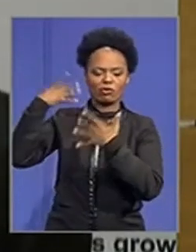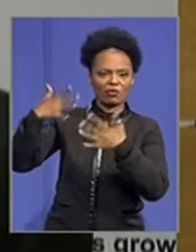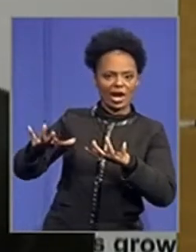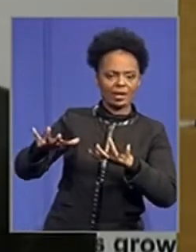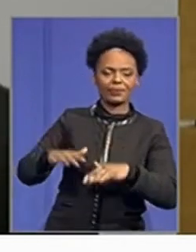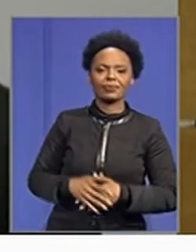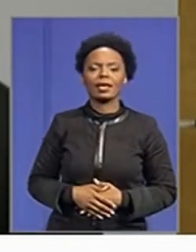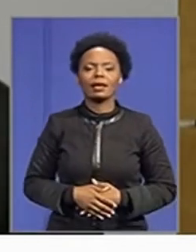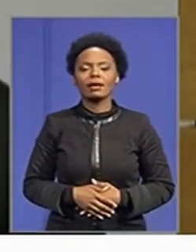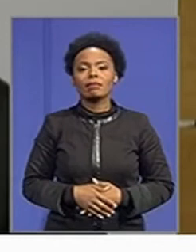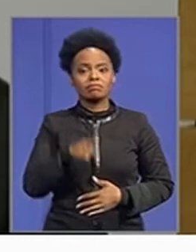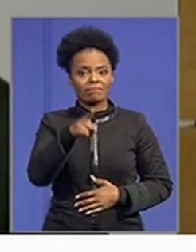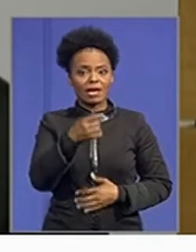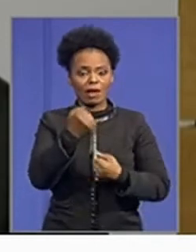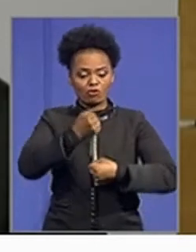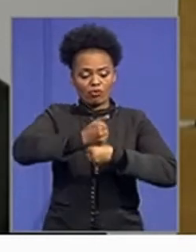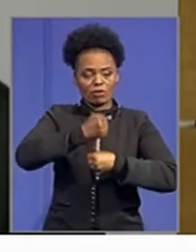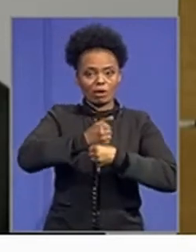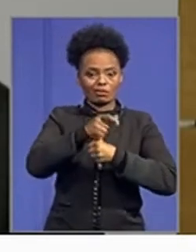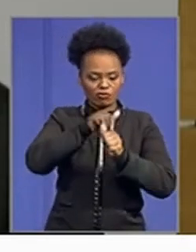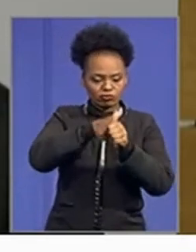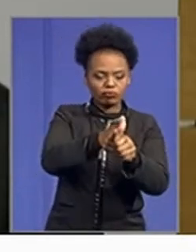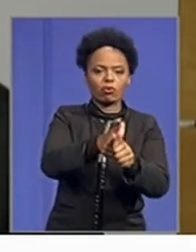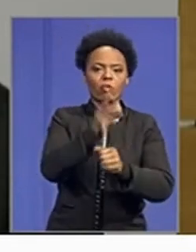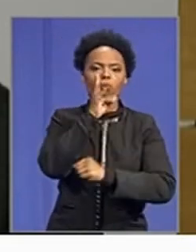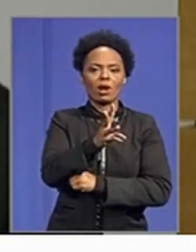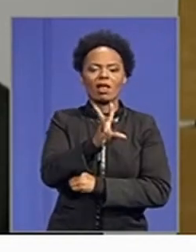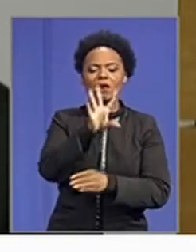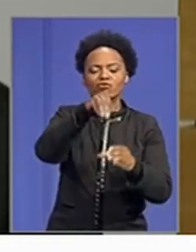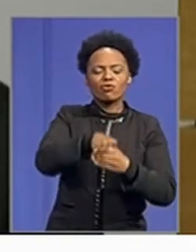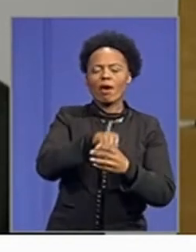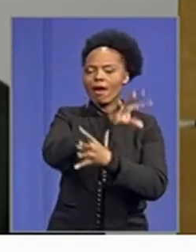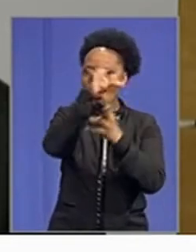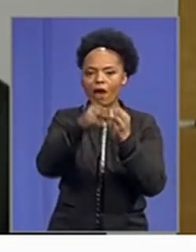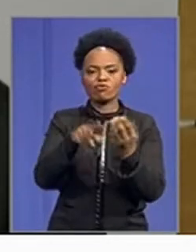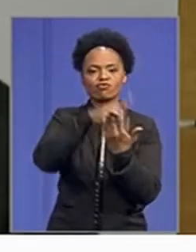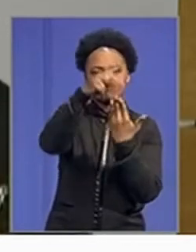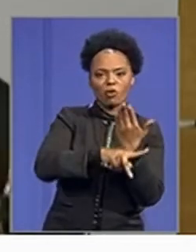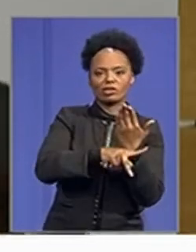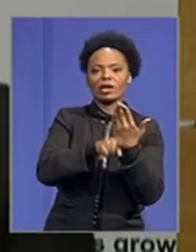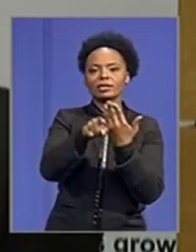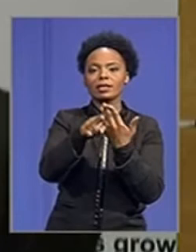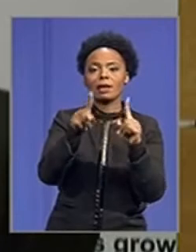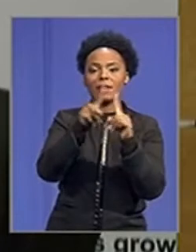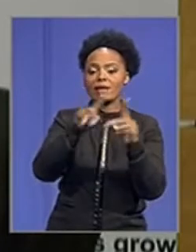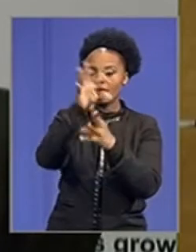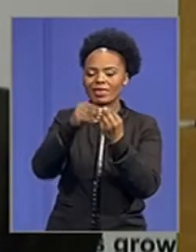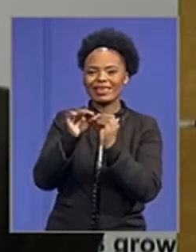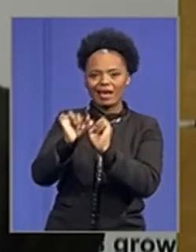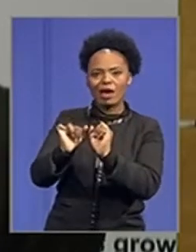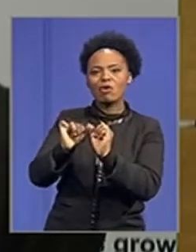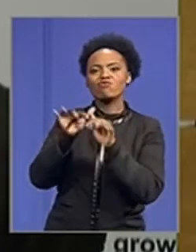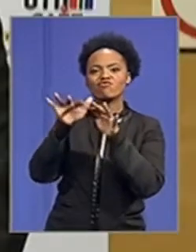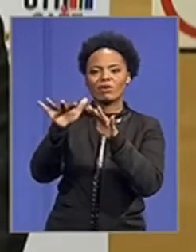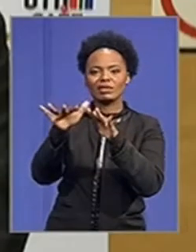standards that are going to inform all of the projects across the public sector. Obviously, that will be over a period